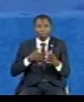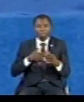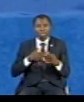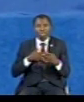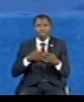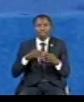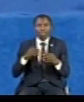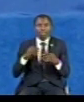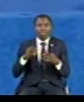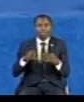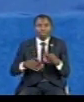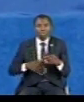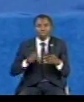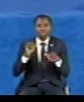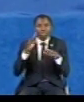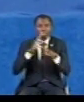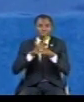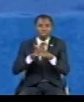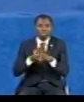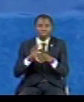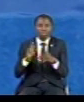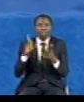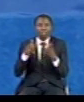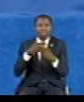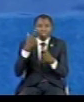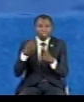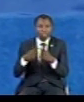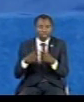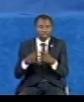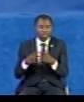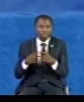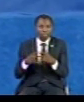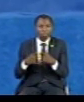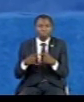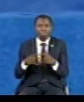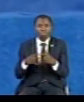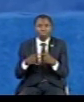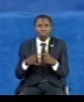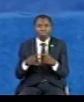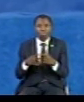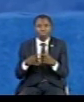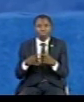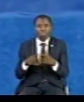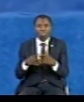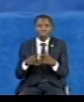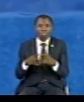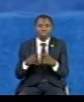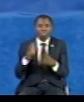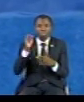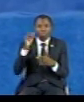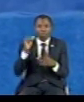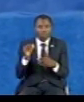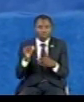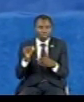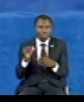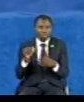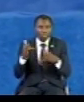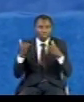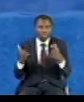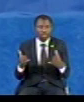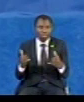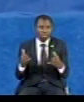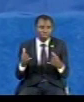In fact, some of the doctors that are aware of it, when they see us, they are surprised. So now it got